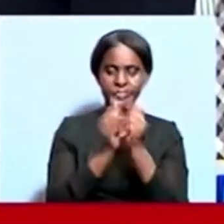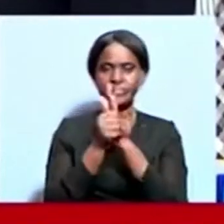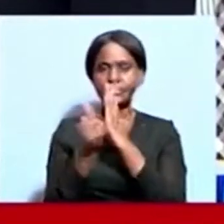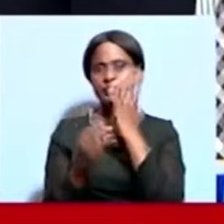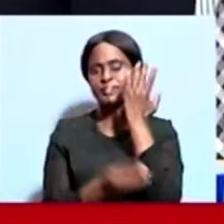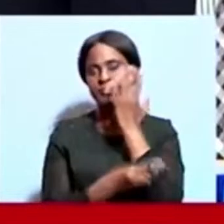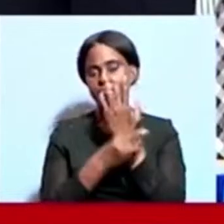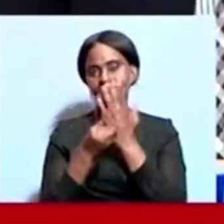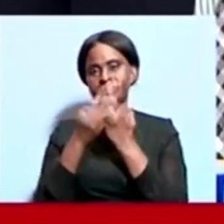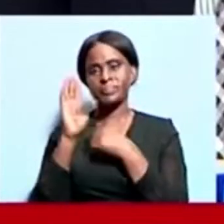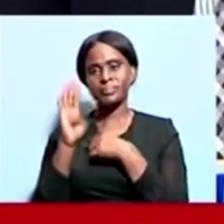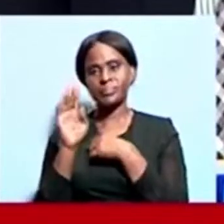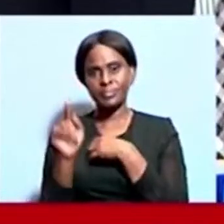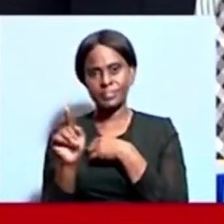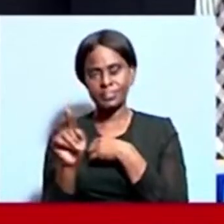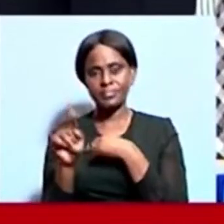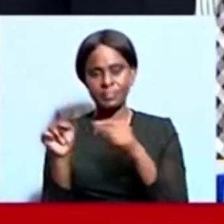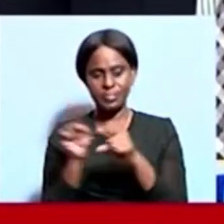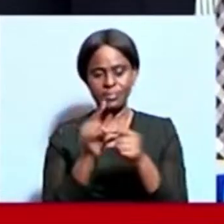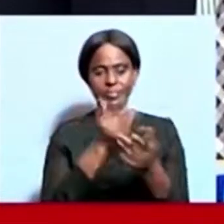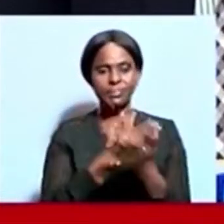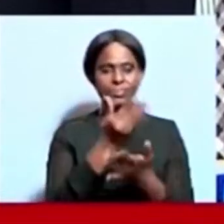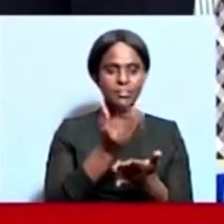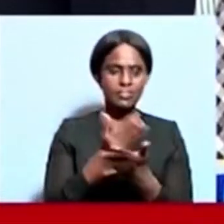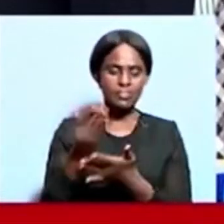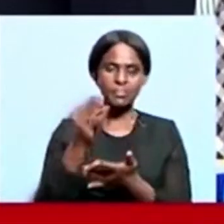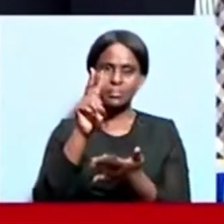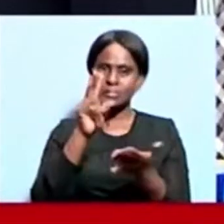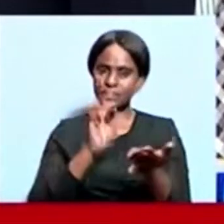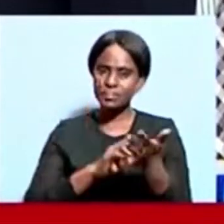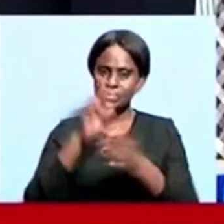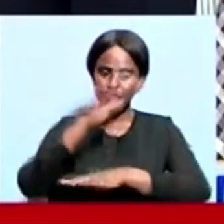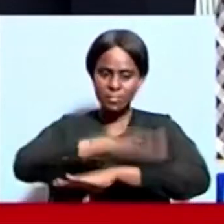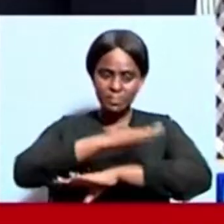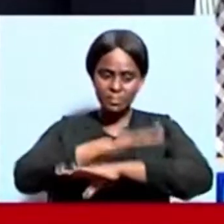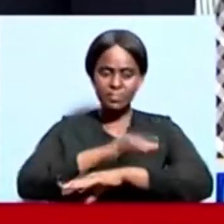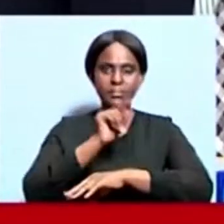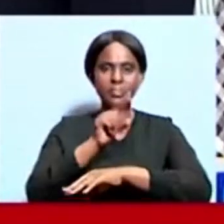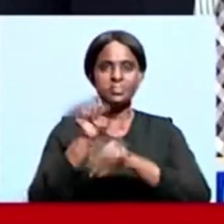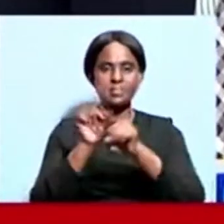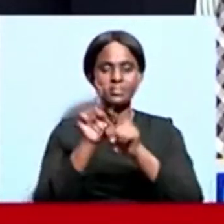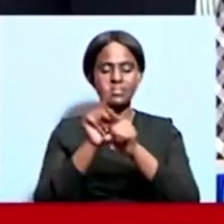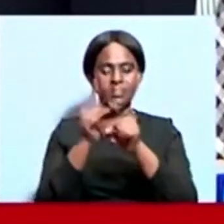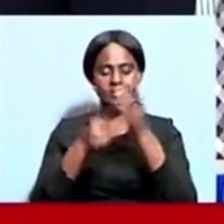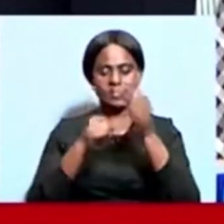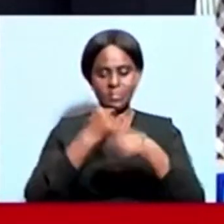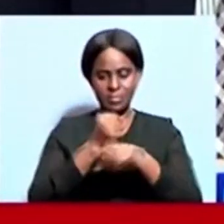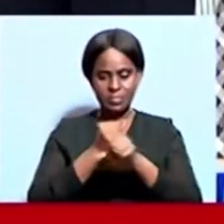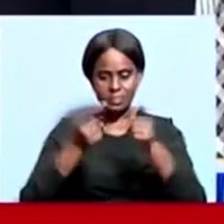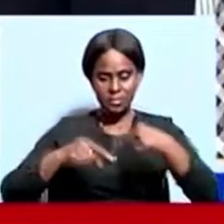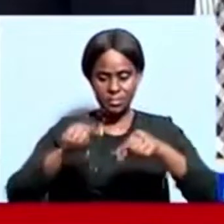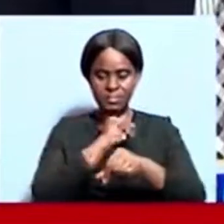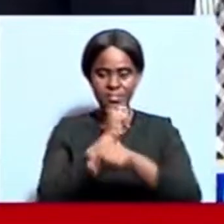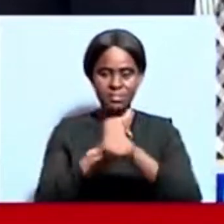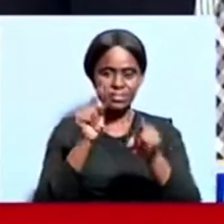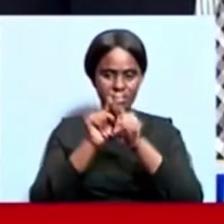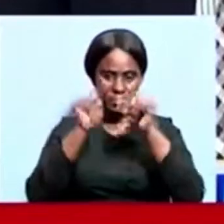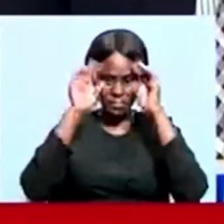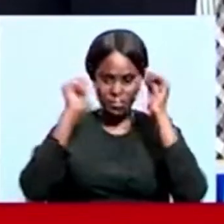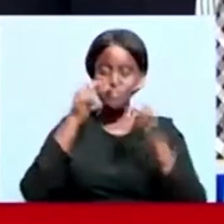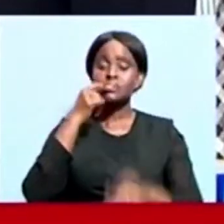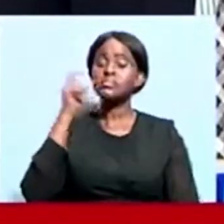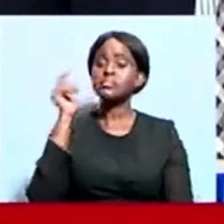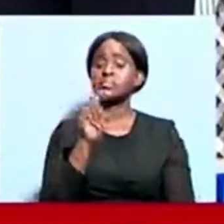development bursaries to purchase 2,000 desks, and this was to enable the local authority to take care of presidential